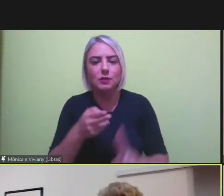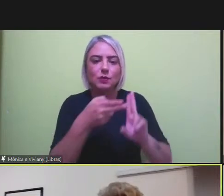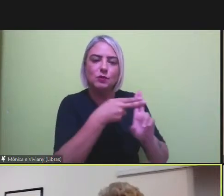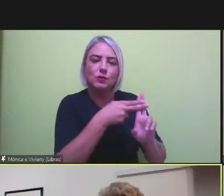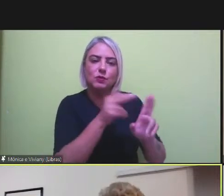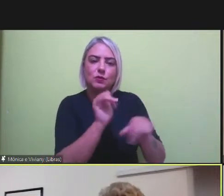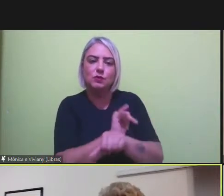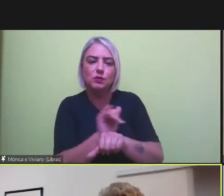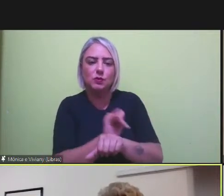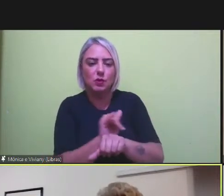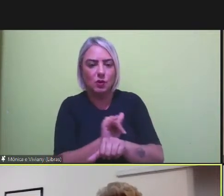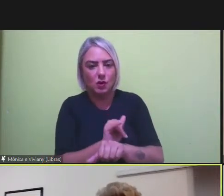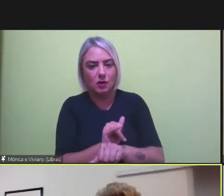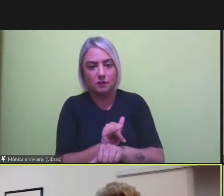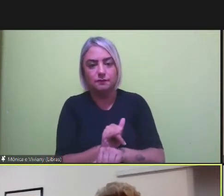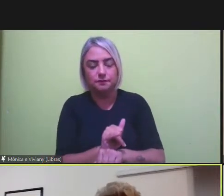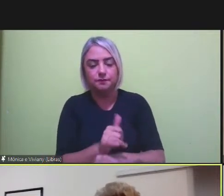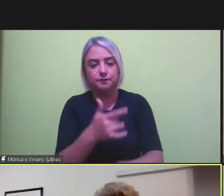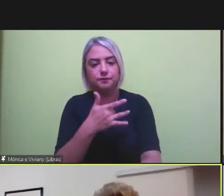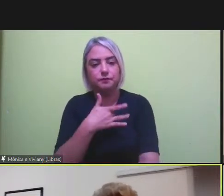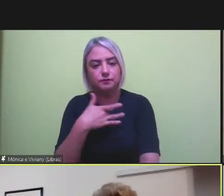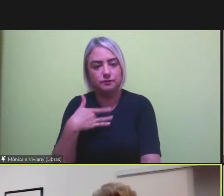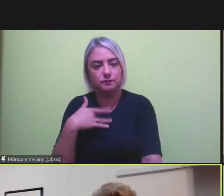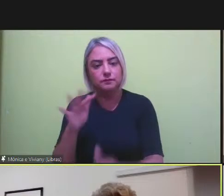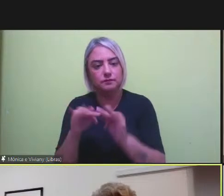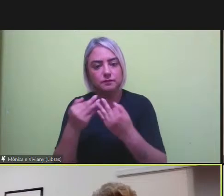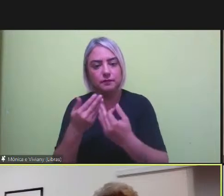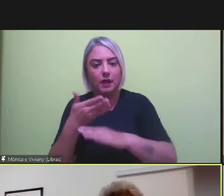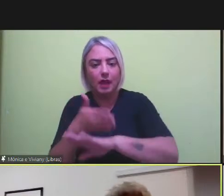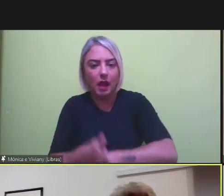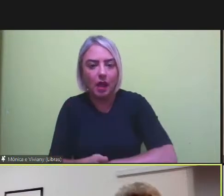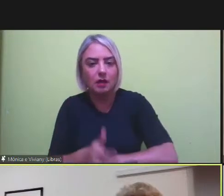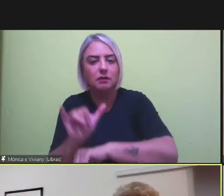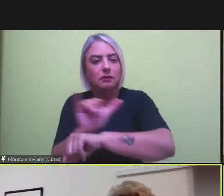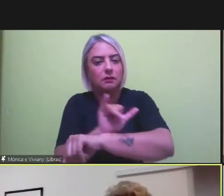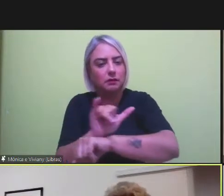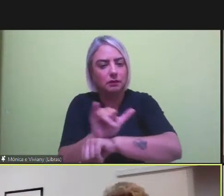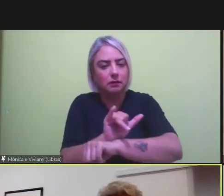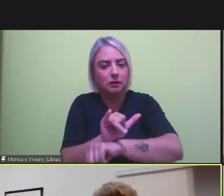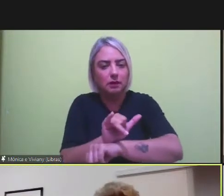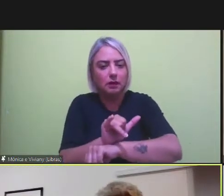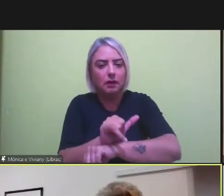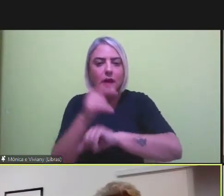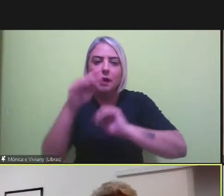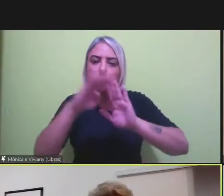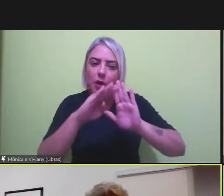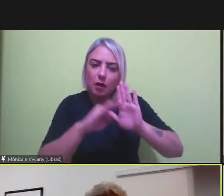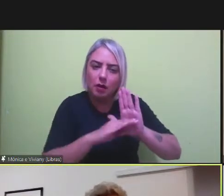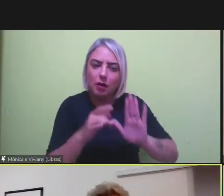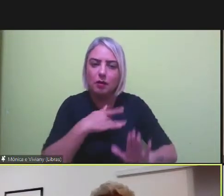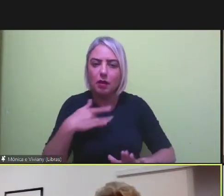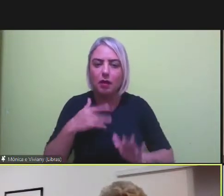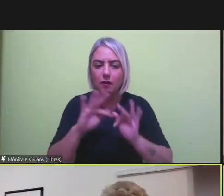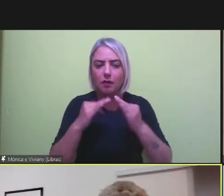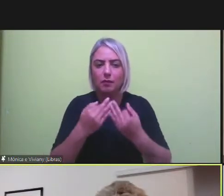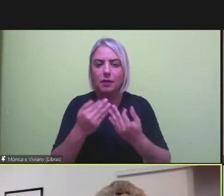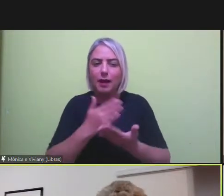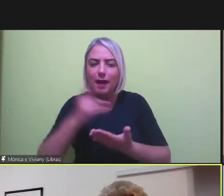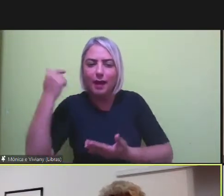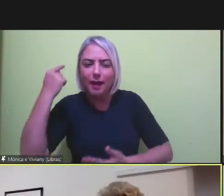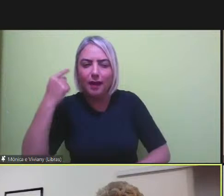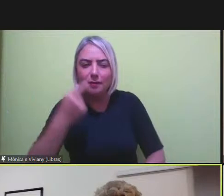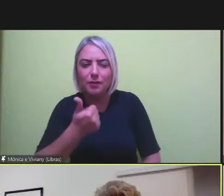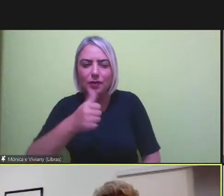Brazil, SUS, with these strategies, special strategies, the introduction of the strategy from the program Saúde